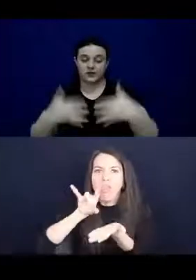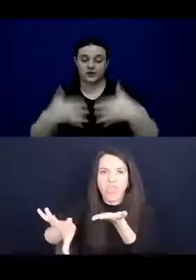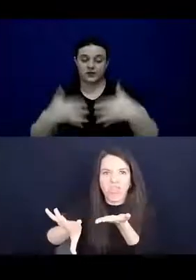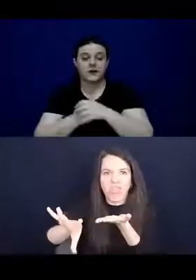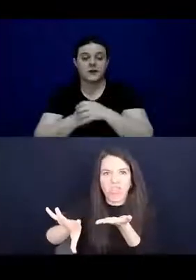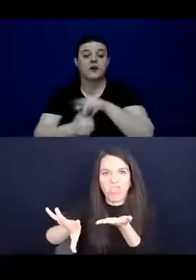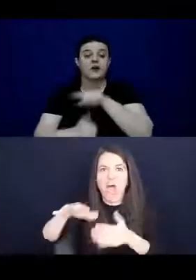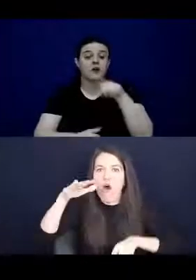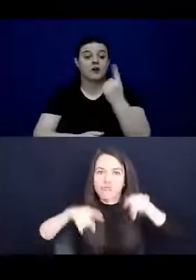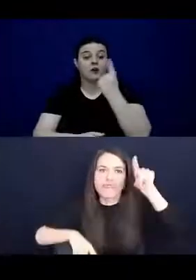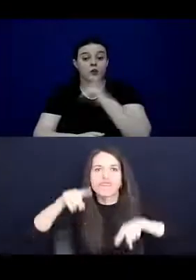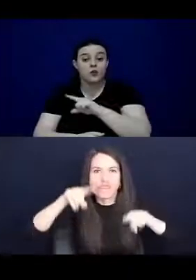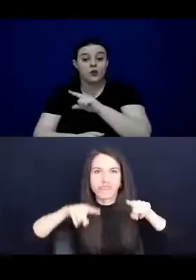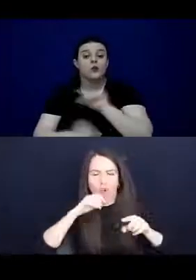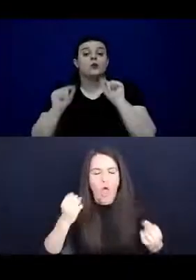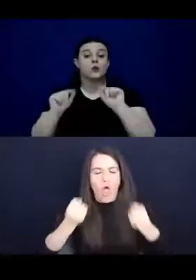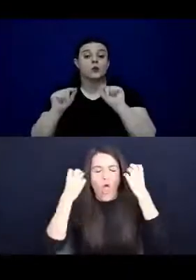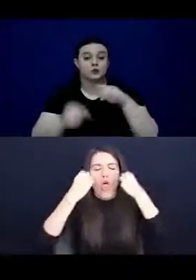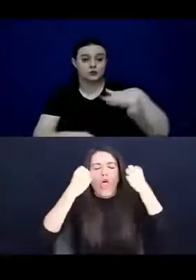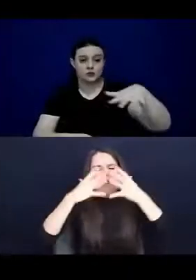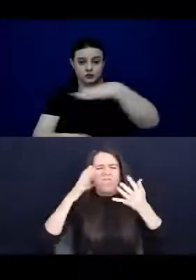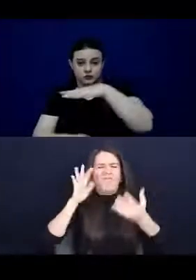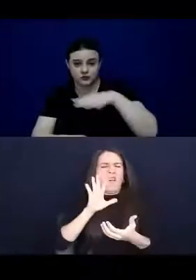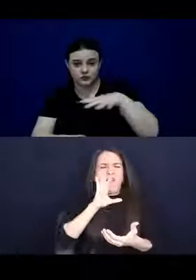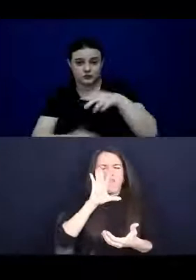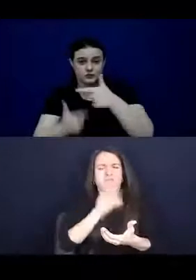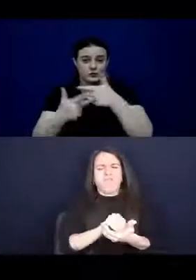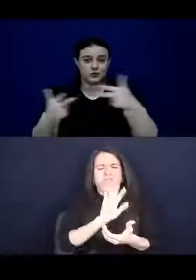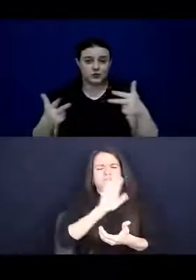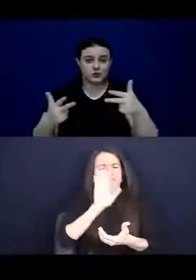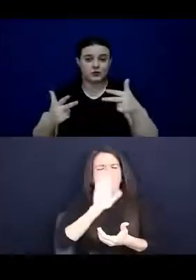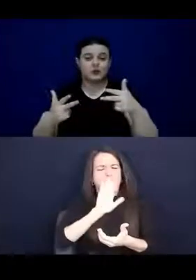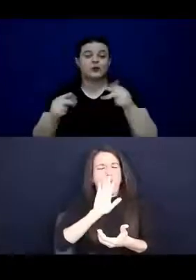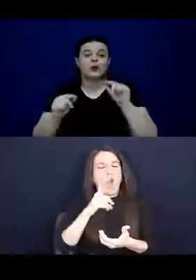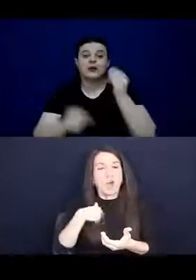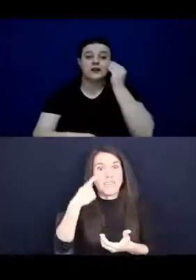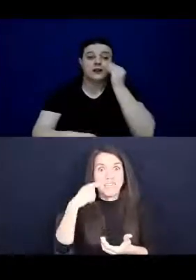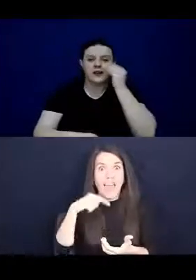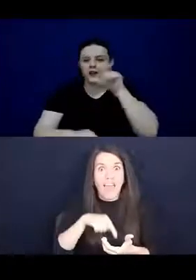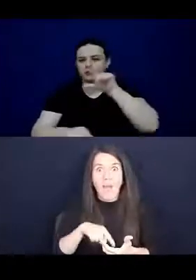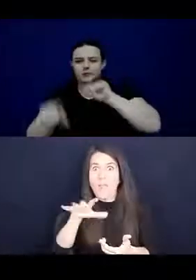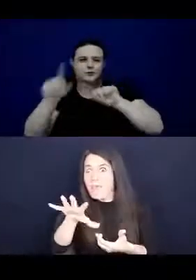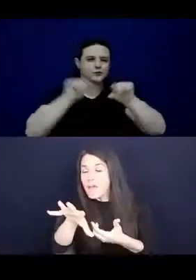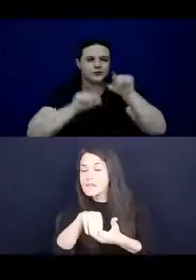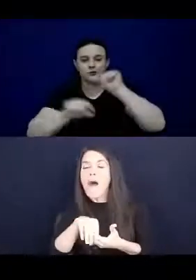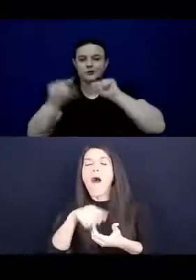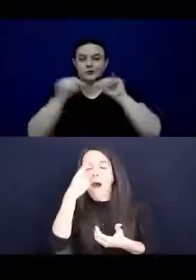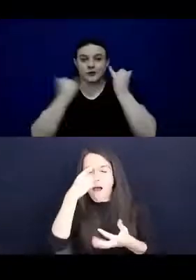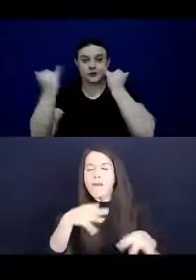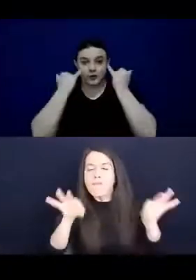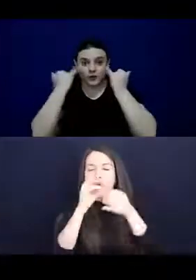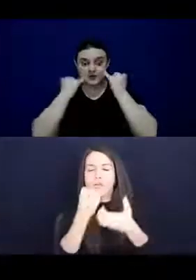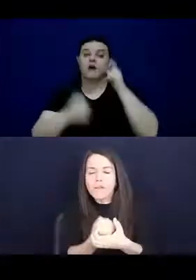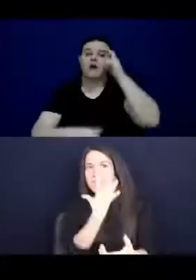than just bombarding the user with information, we try to select information that the user will be interested in. For